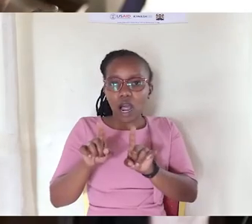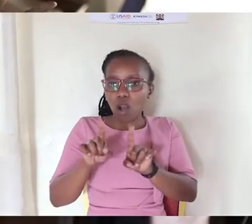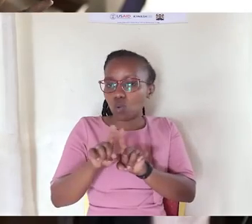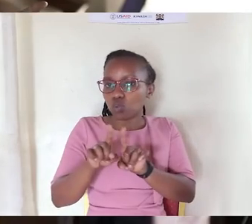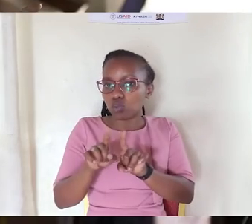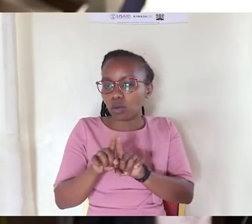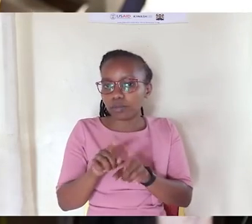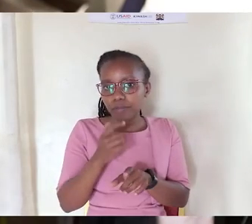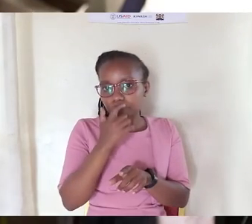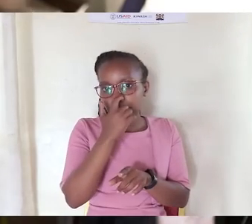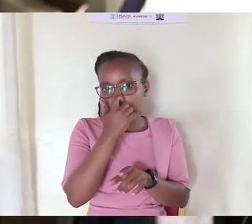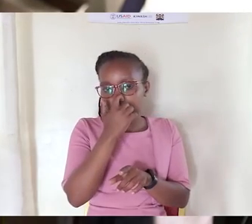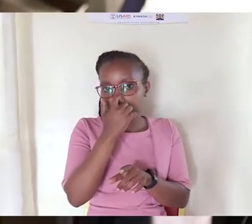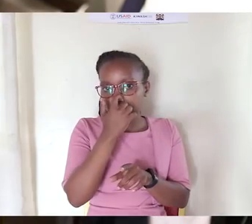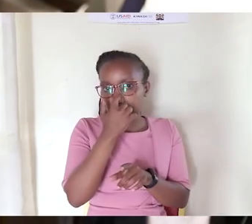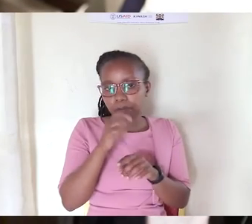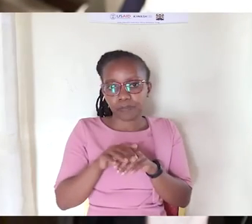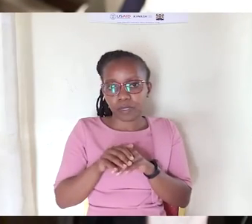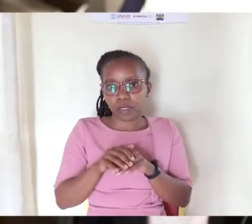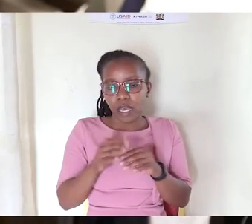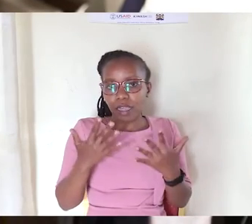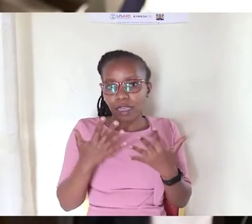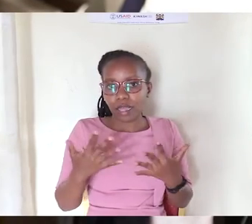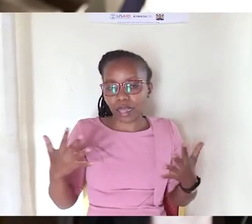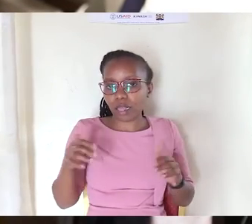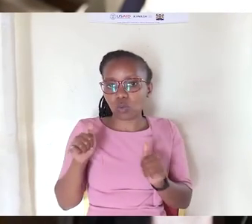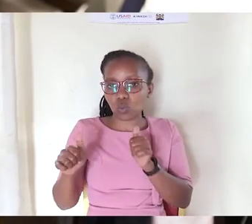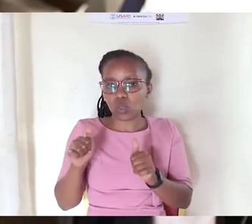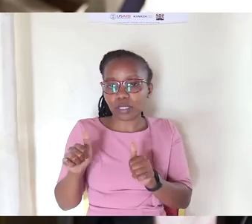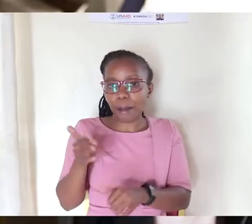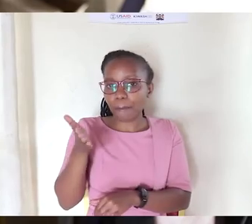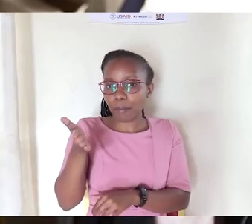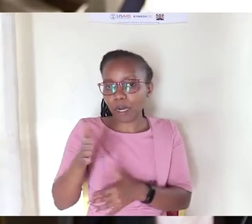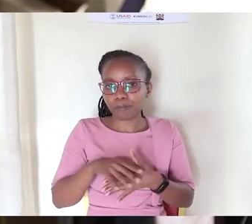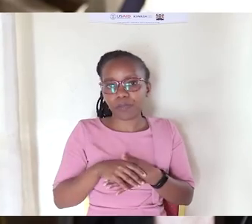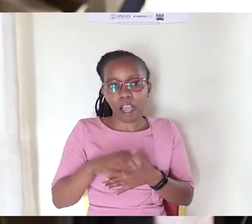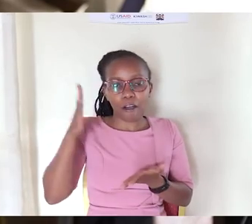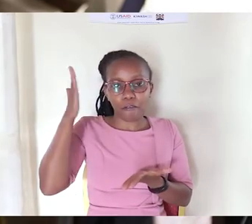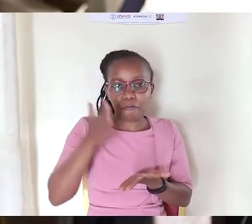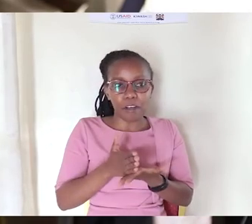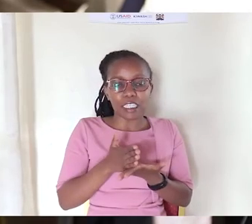furnishing the structures that are put up that we call safe houses. Facts.